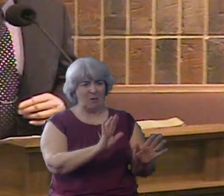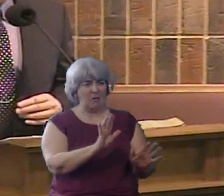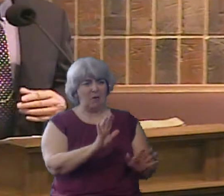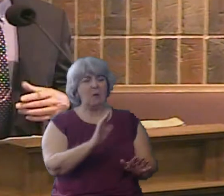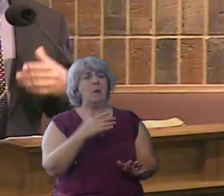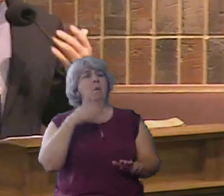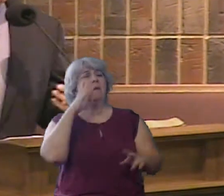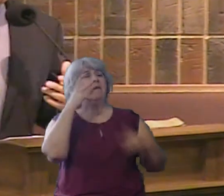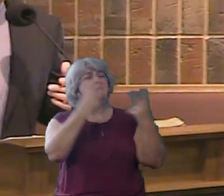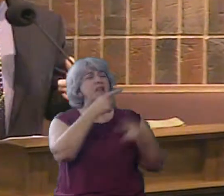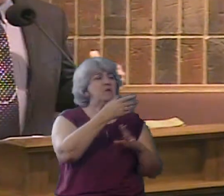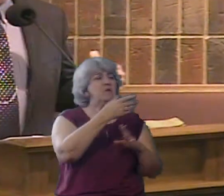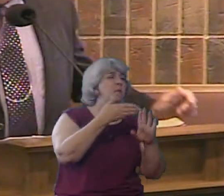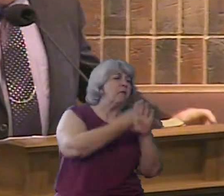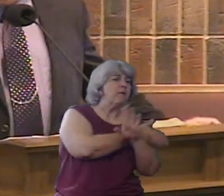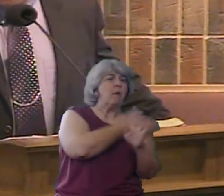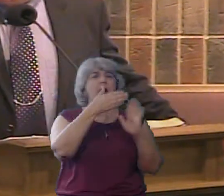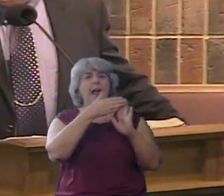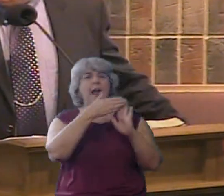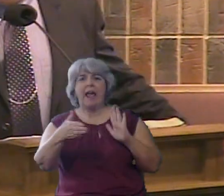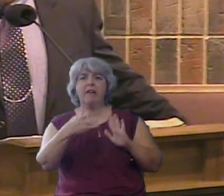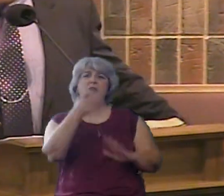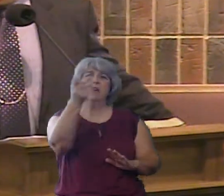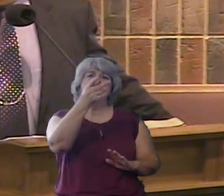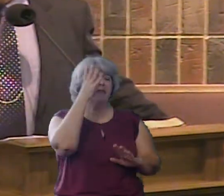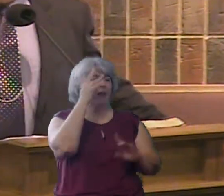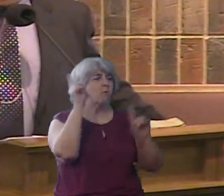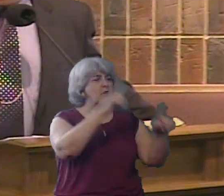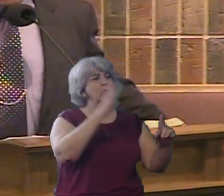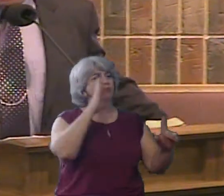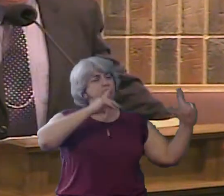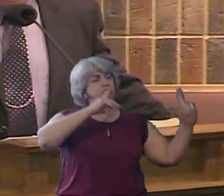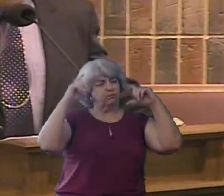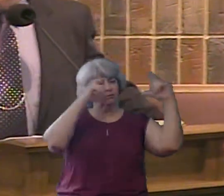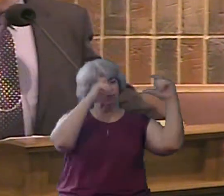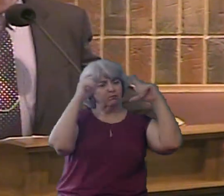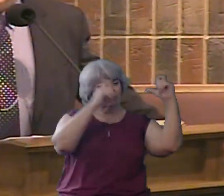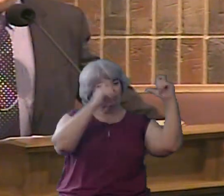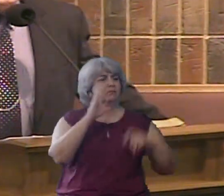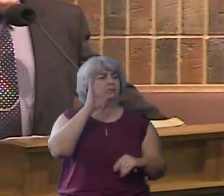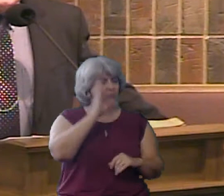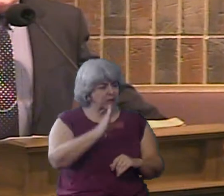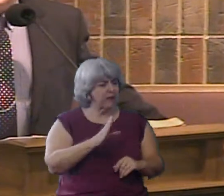and see you. We'll make sure that Tyler and Shelby come out. We'll take pictures with you and the kids.